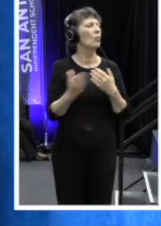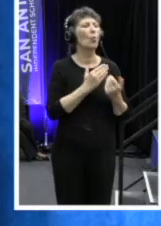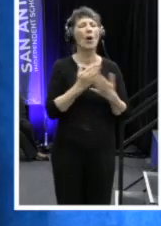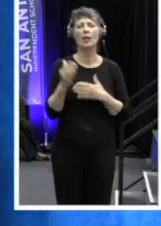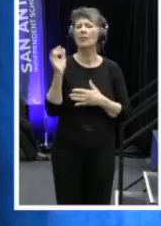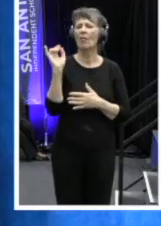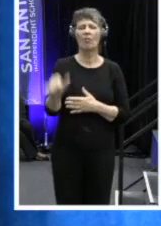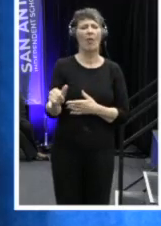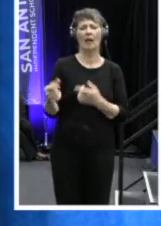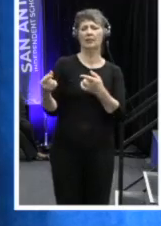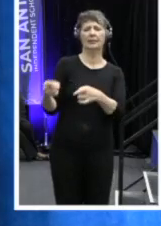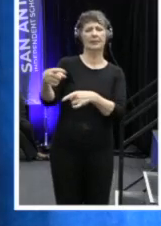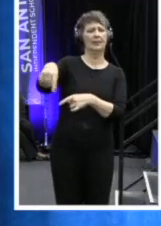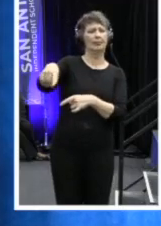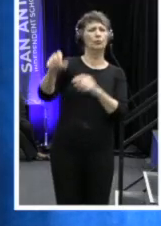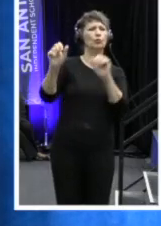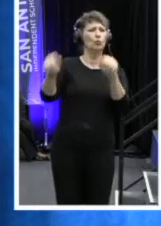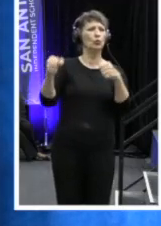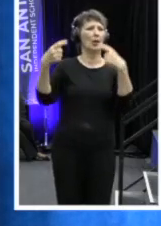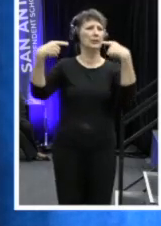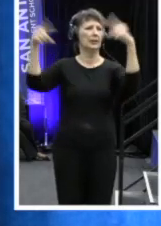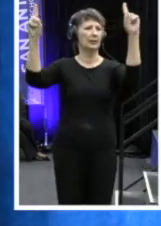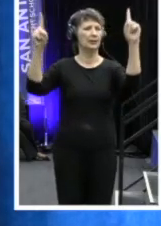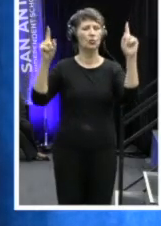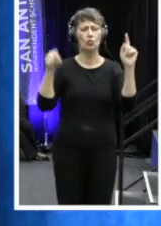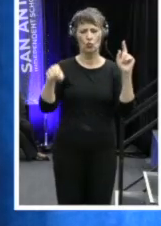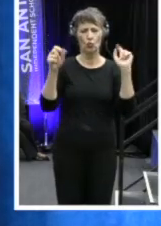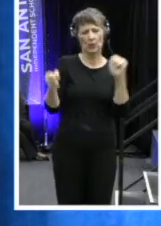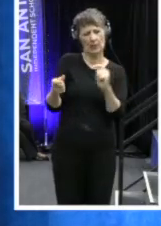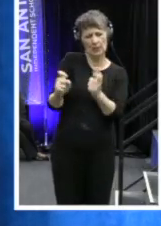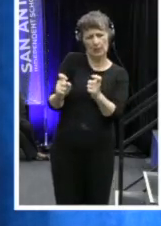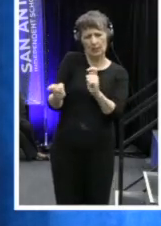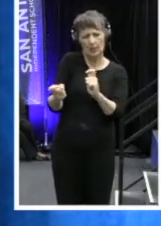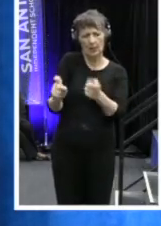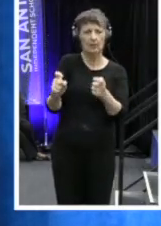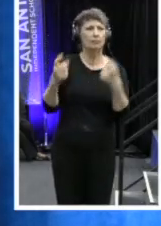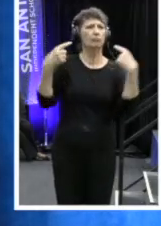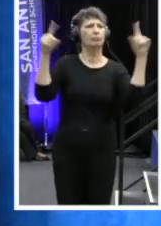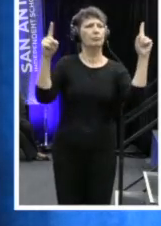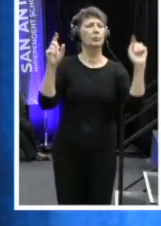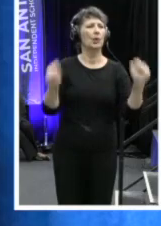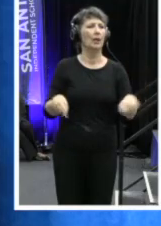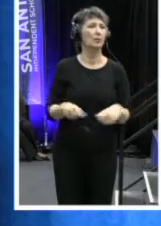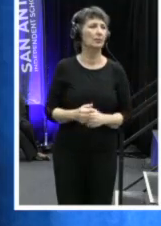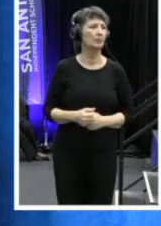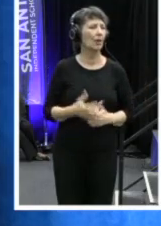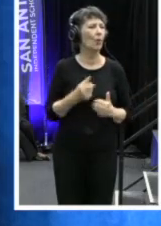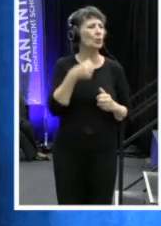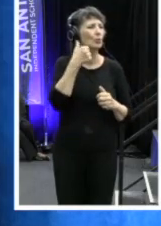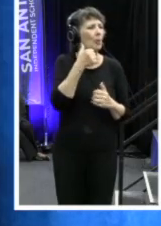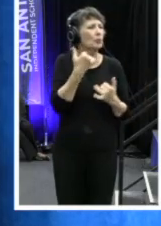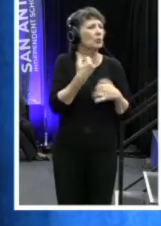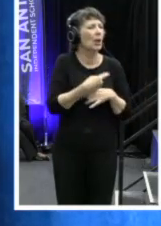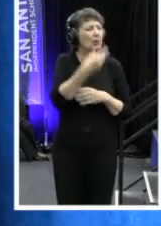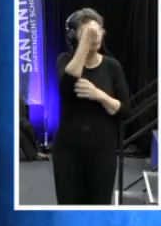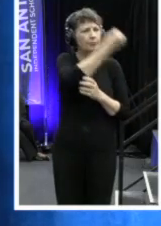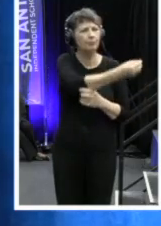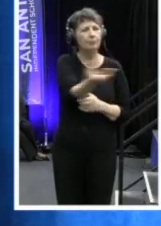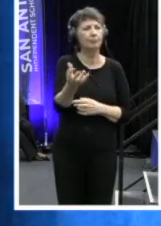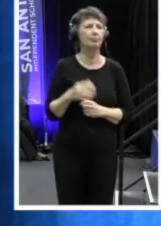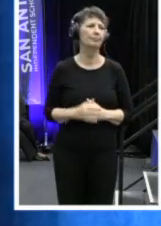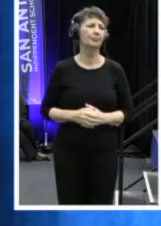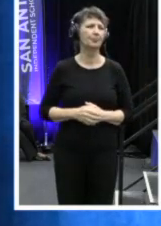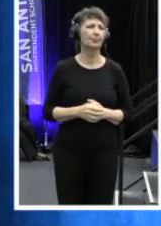it is. You can make that difference. I want you to remember this message today and continue